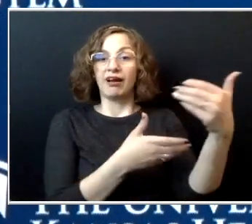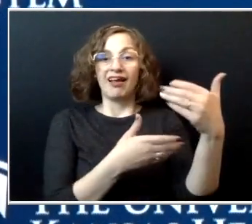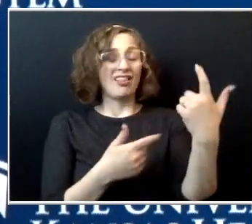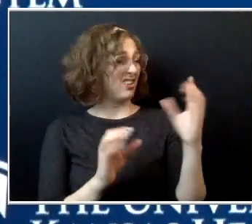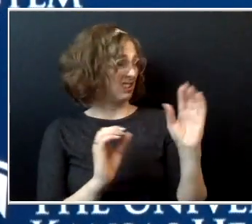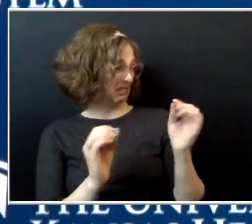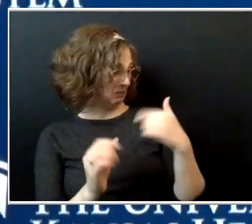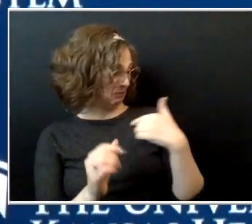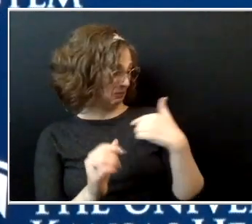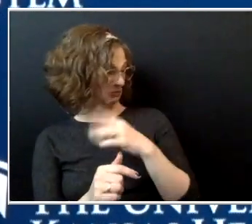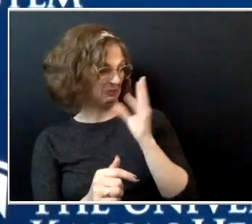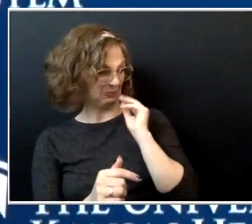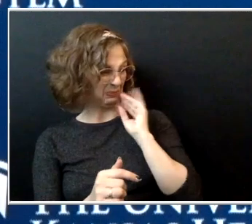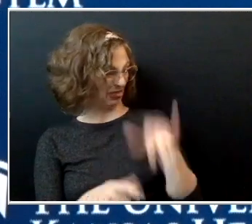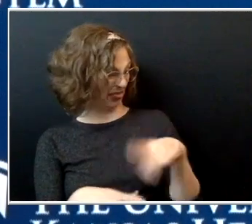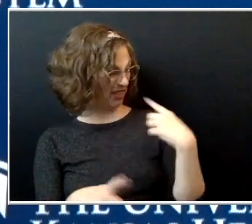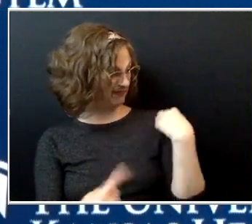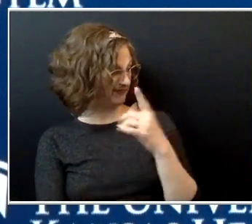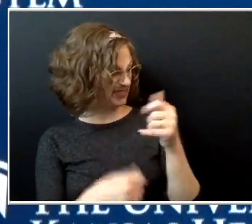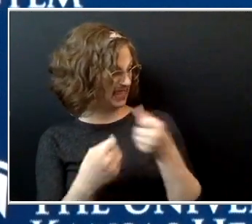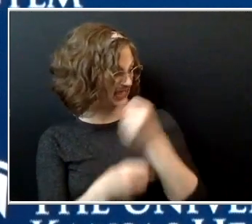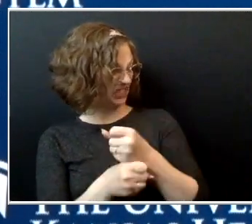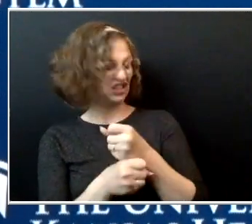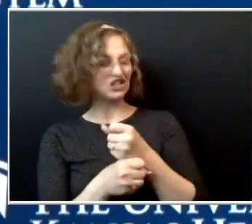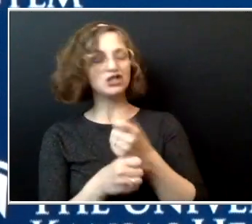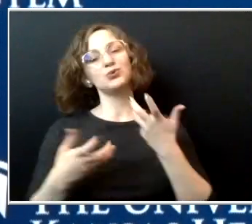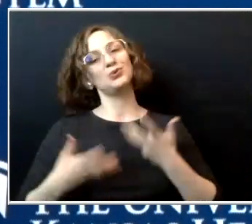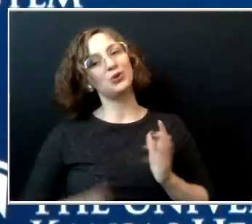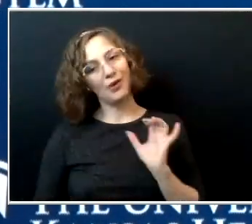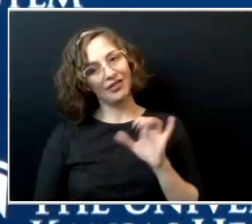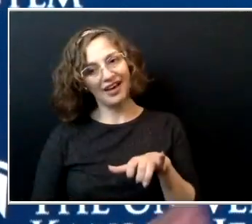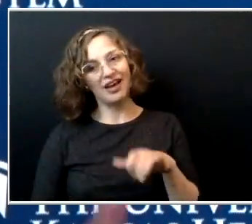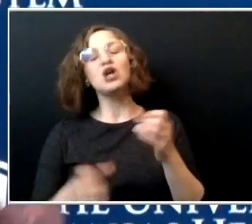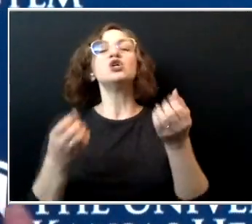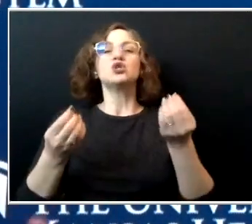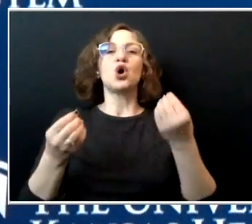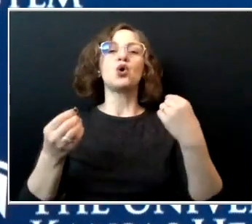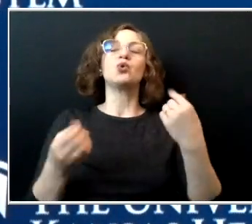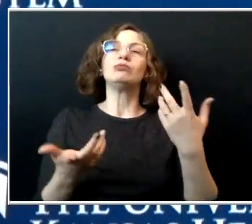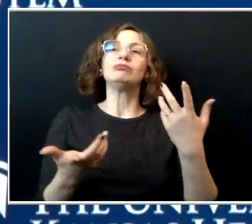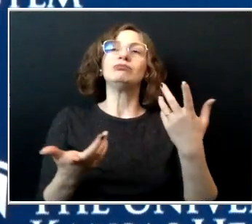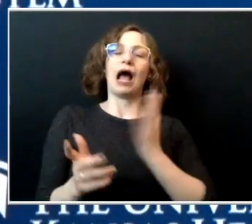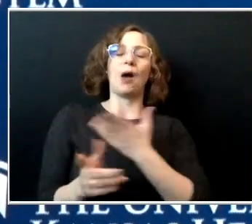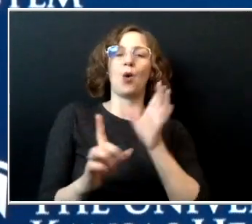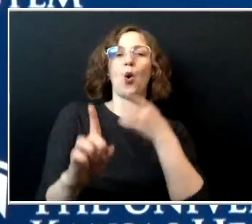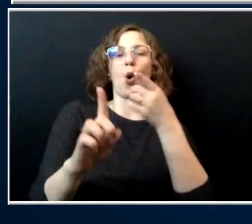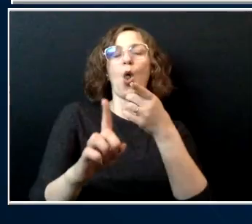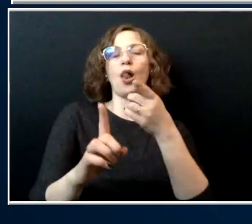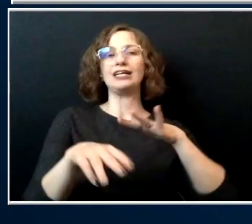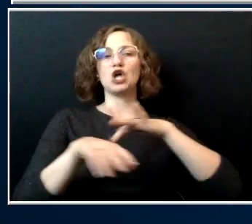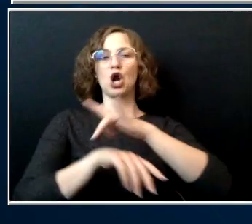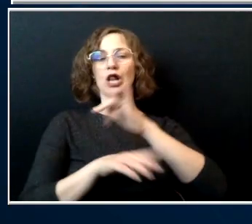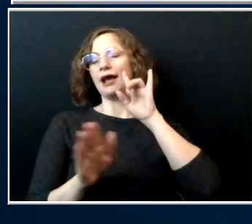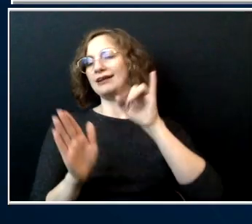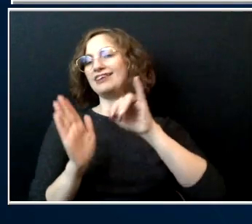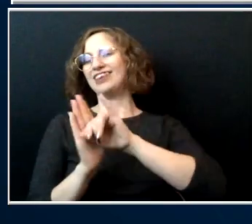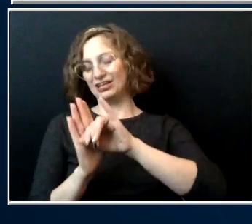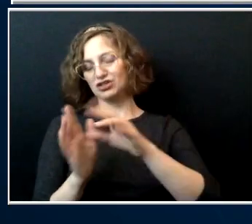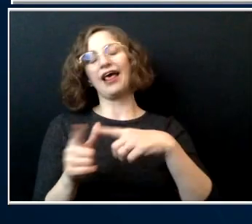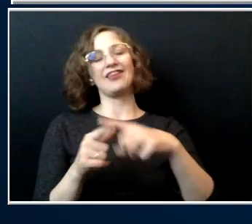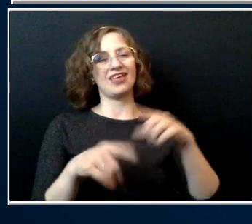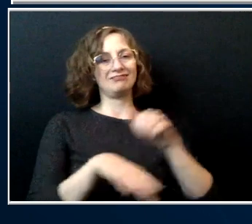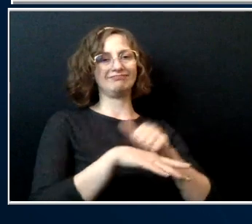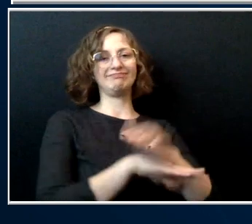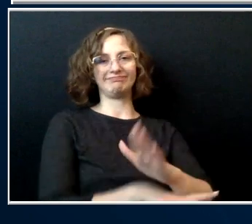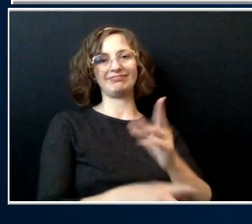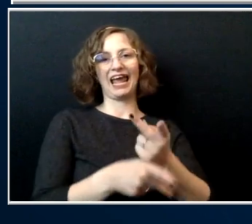to really identify these things early and be able to get patients to care sooner because we have such a large geography. Jody, thank you. Thanks for